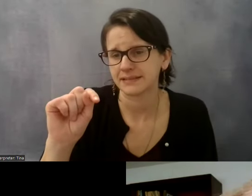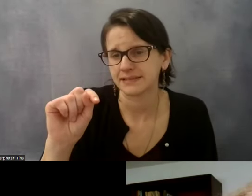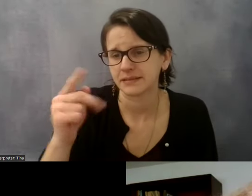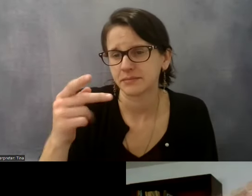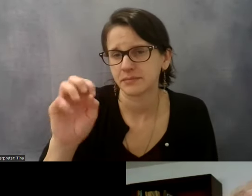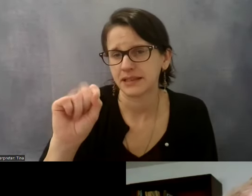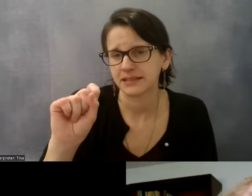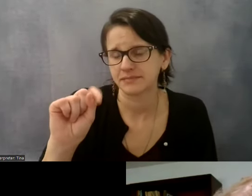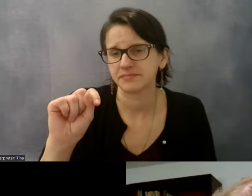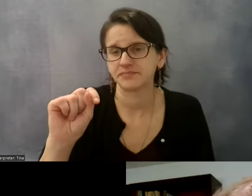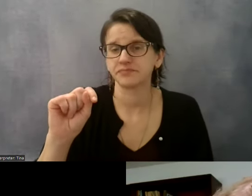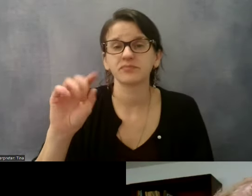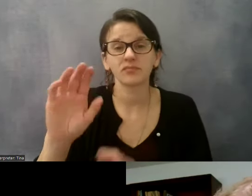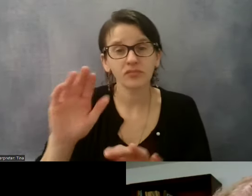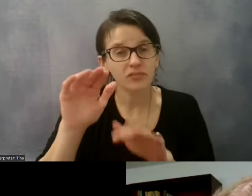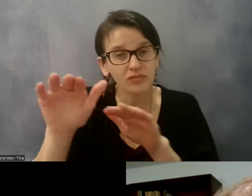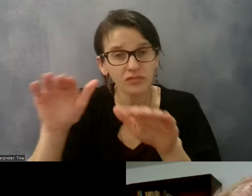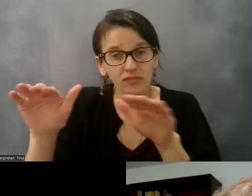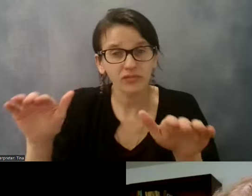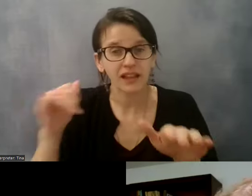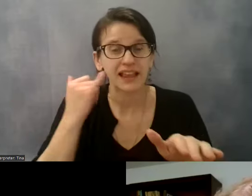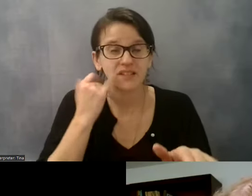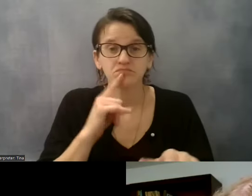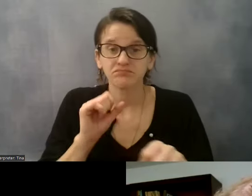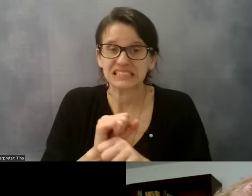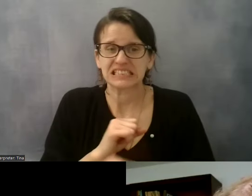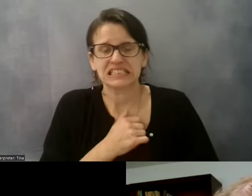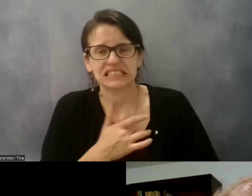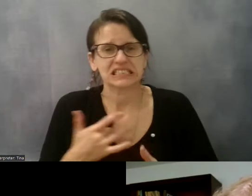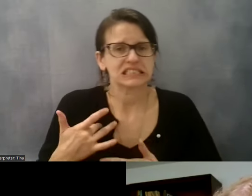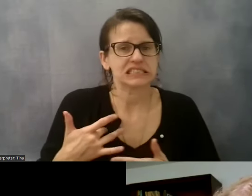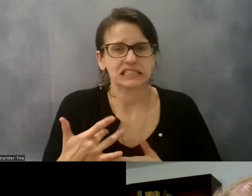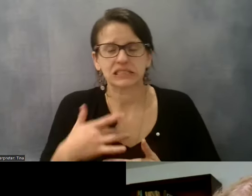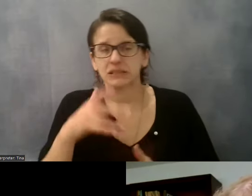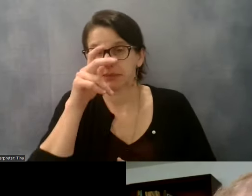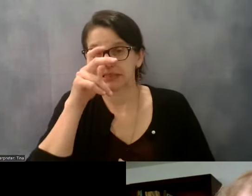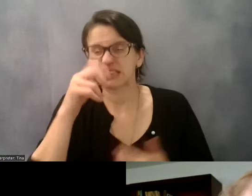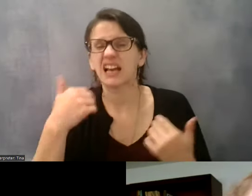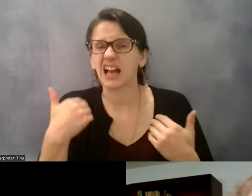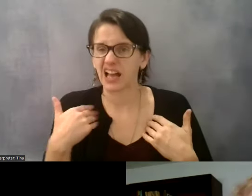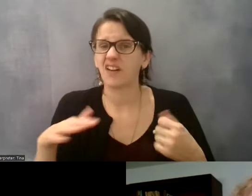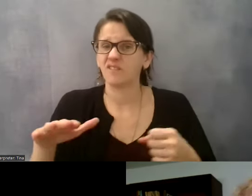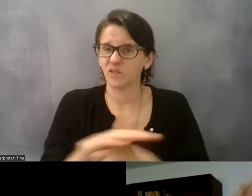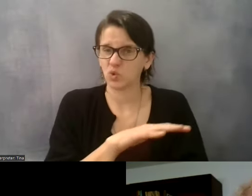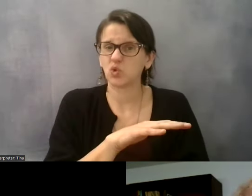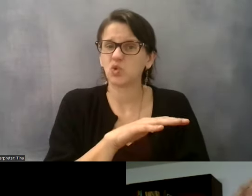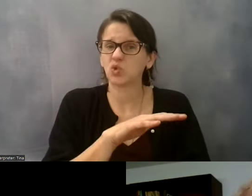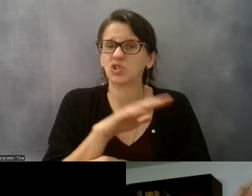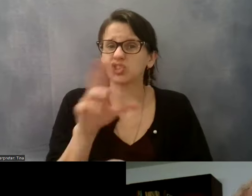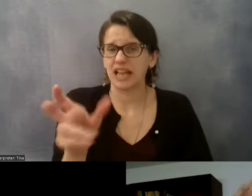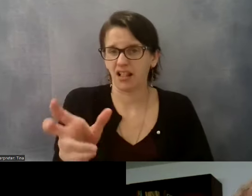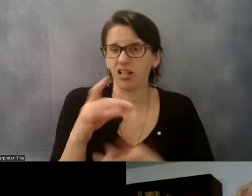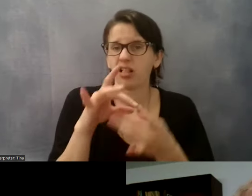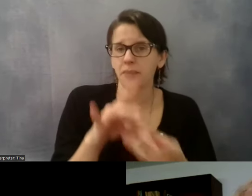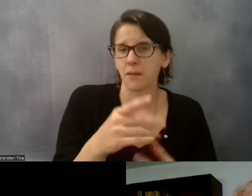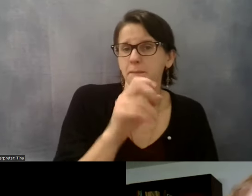lot of questions about pests in the garden, we have a full webinar on Green America's YouTube channel that Rafaela presented on. But for